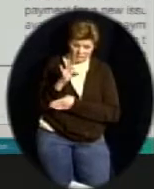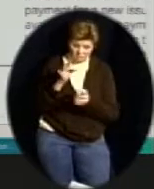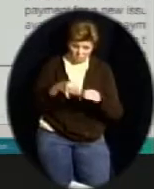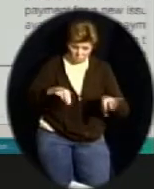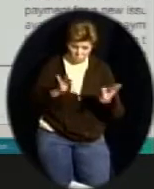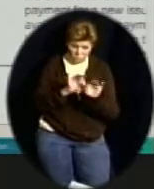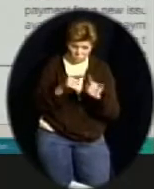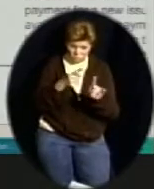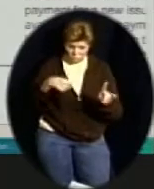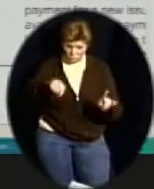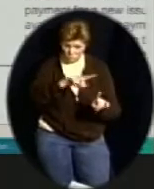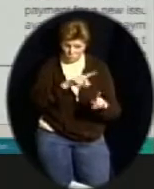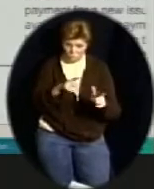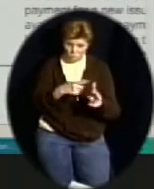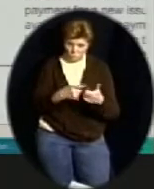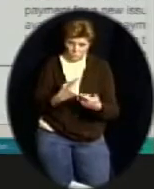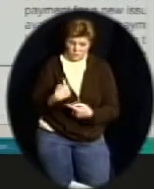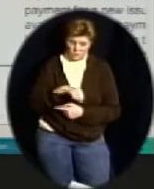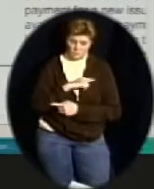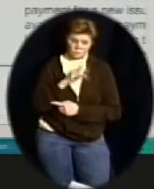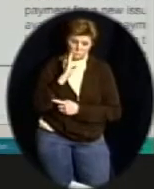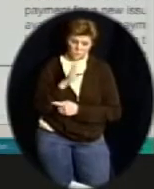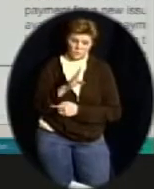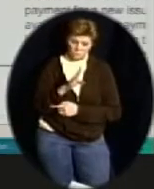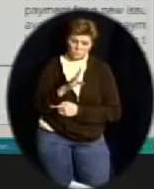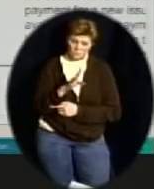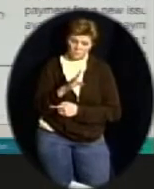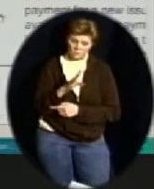stable mill levy. This one meets that objective.